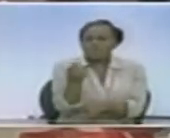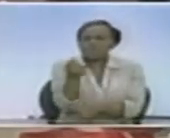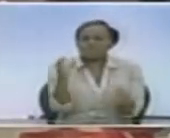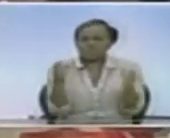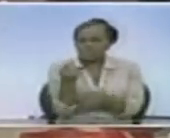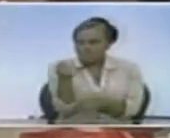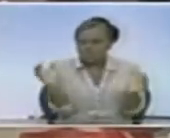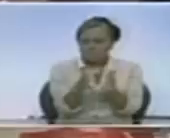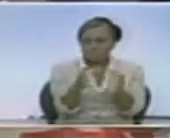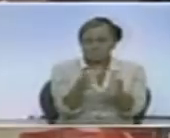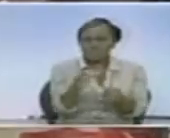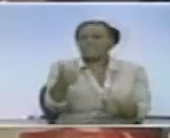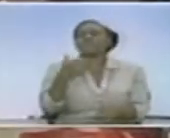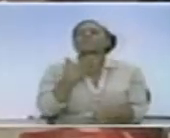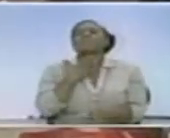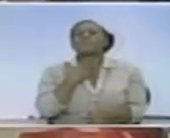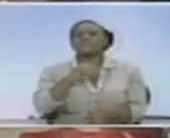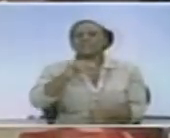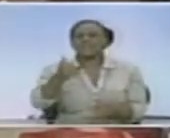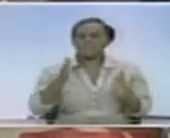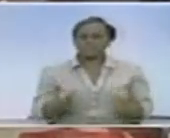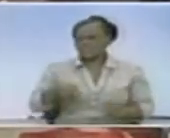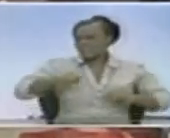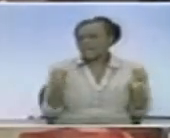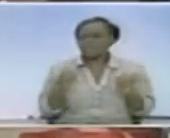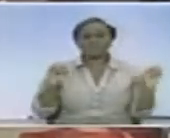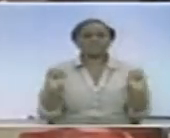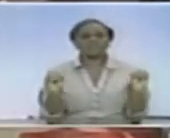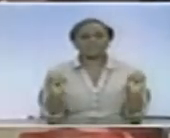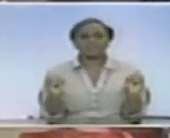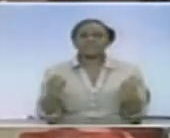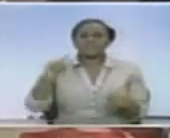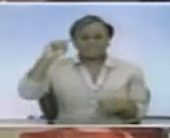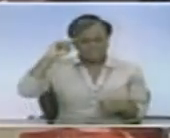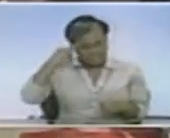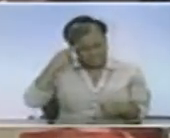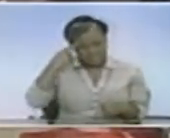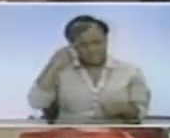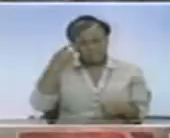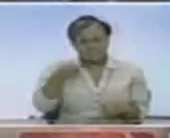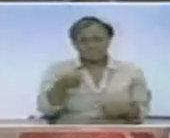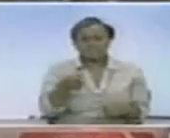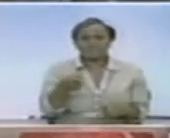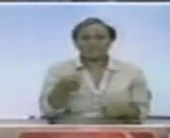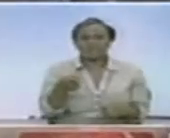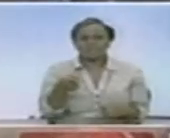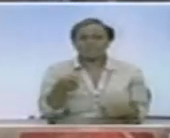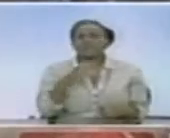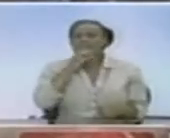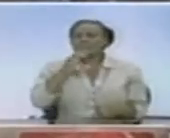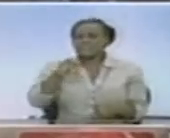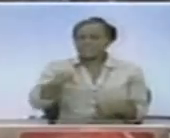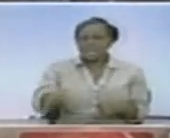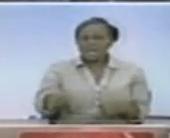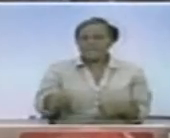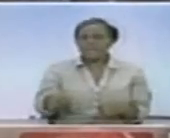wanted somebody else, but Muzee was not going to have it. And I think that's what we should have. So you think the son of the father should